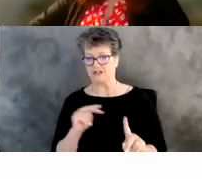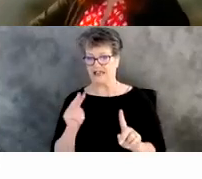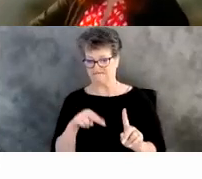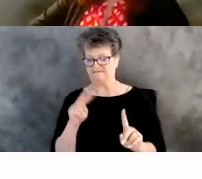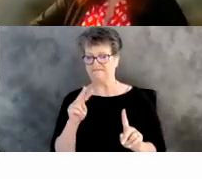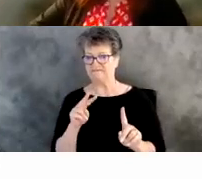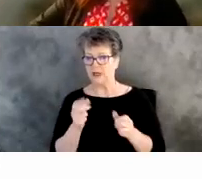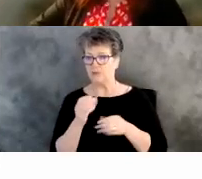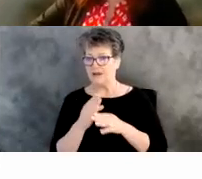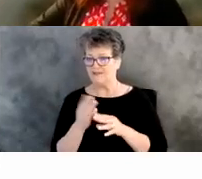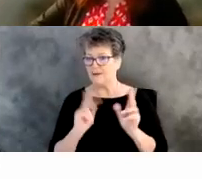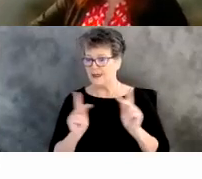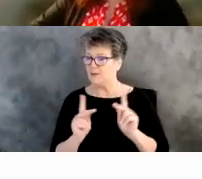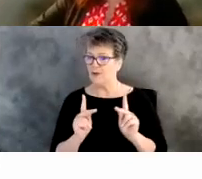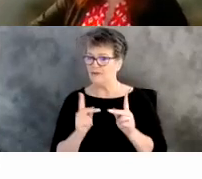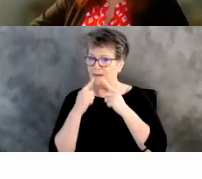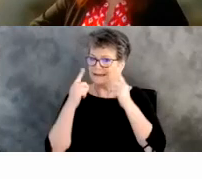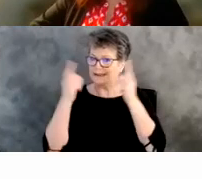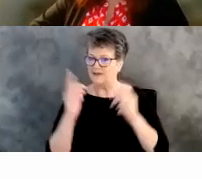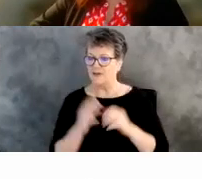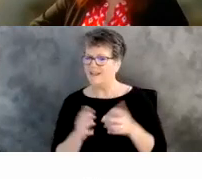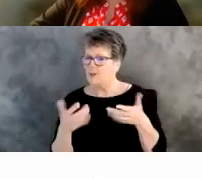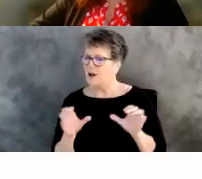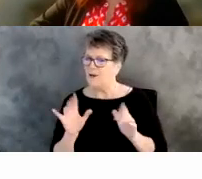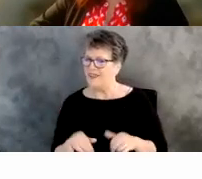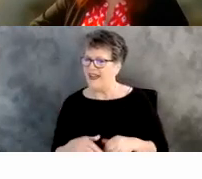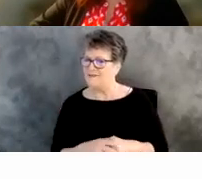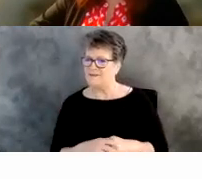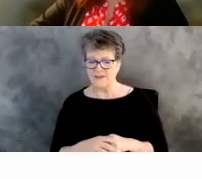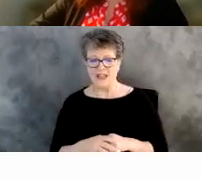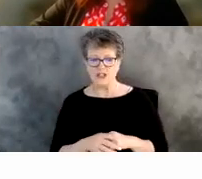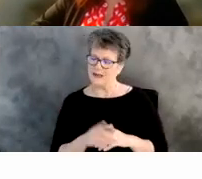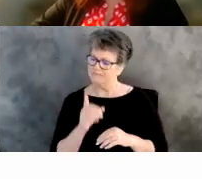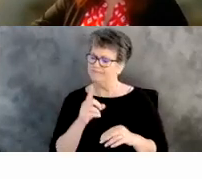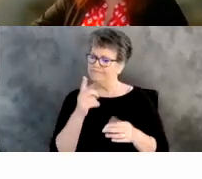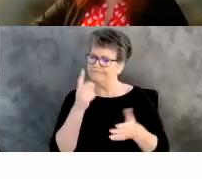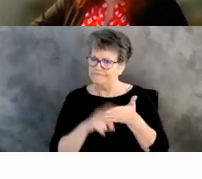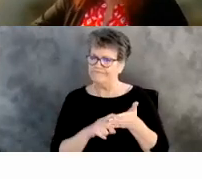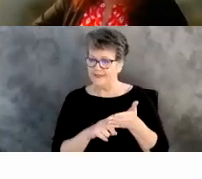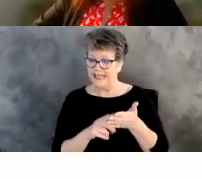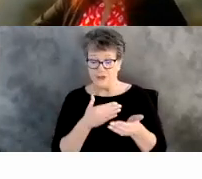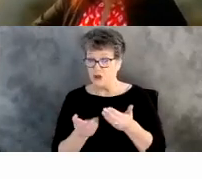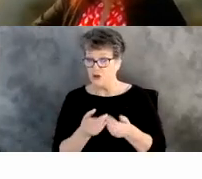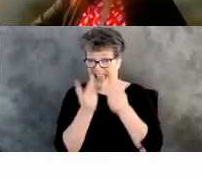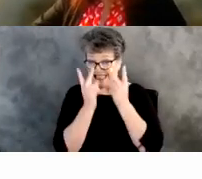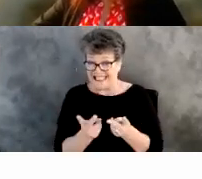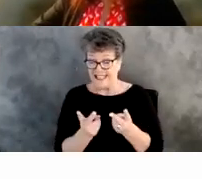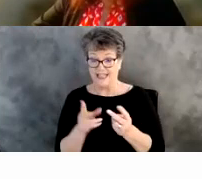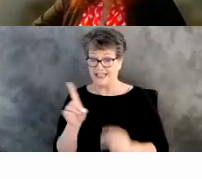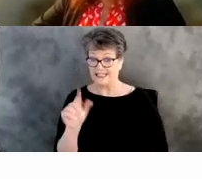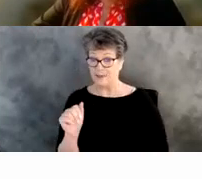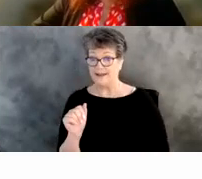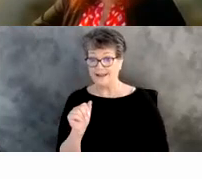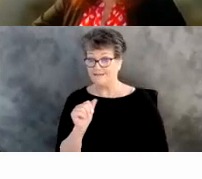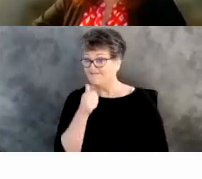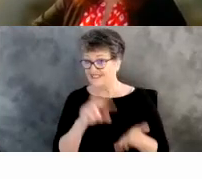their best life. And we don't want that. So we just have to make sure that we recognize that just because you can't see someone's disability doesn't mean it's